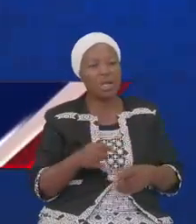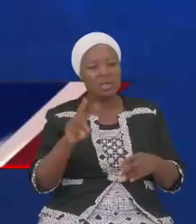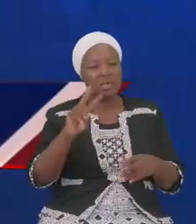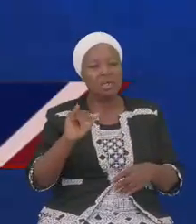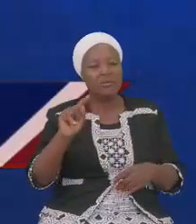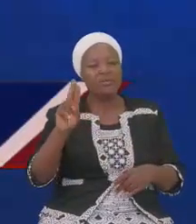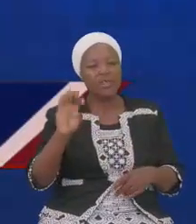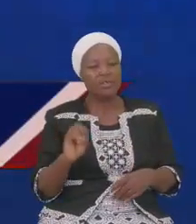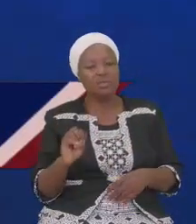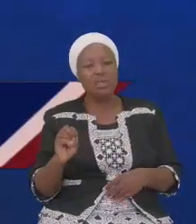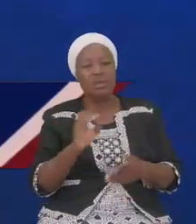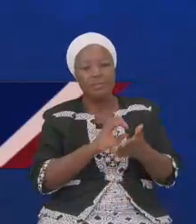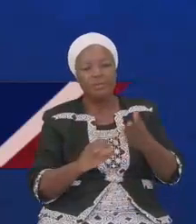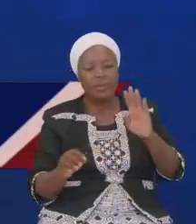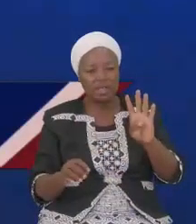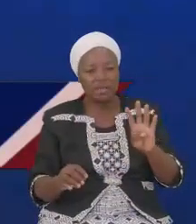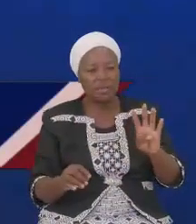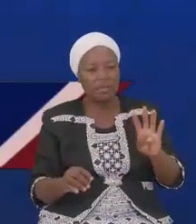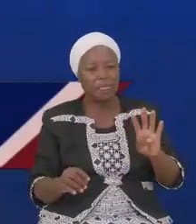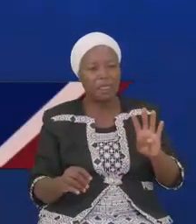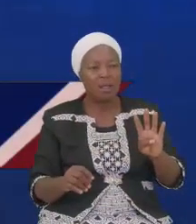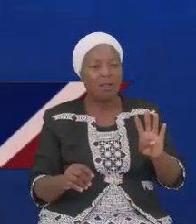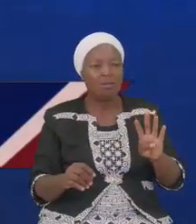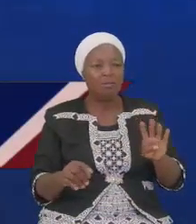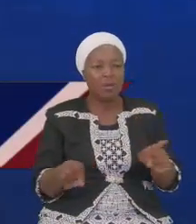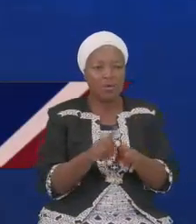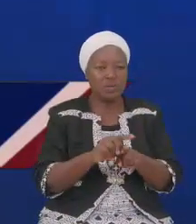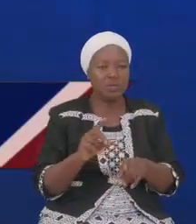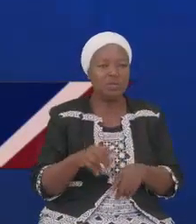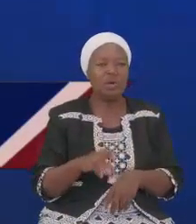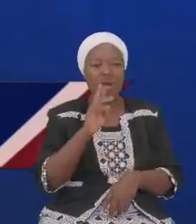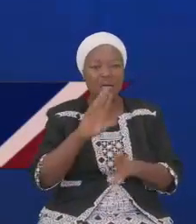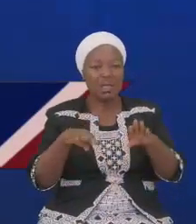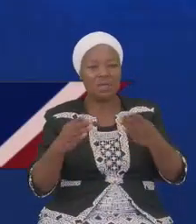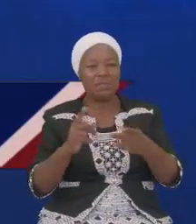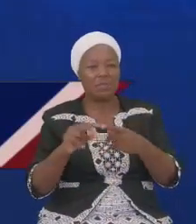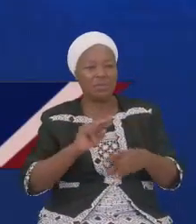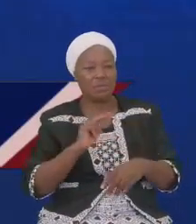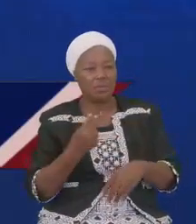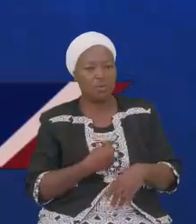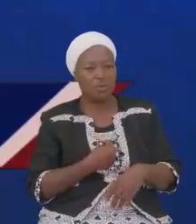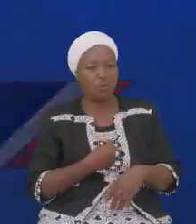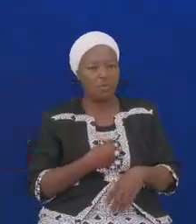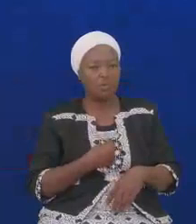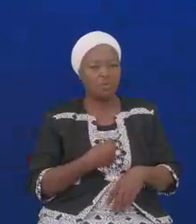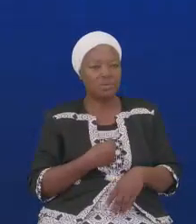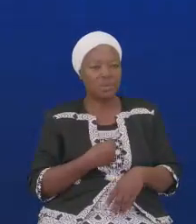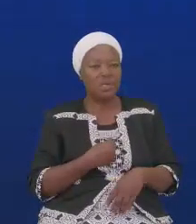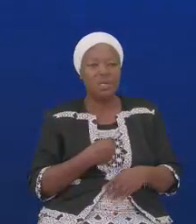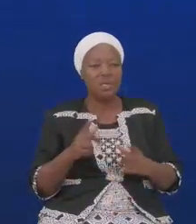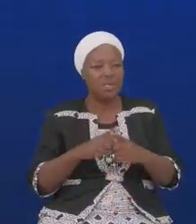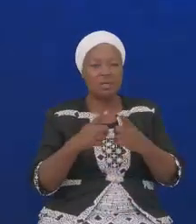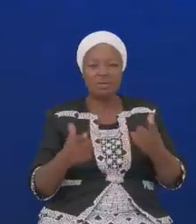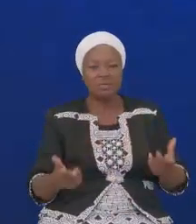it tells us in verse 4, whereby are given unto us this is a portion, exceeding great